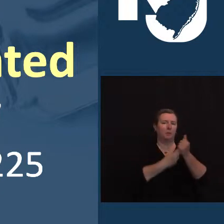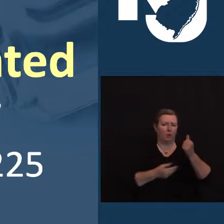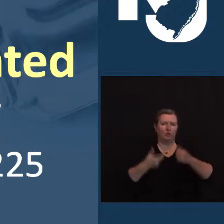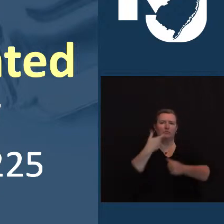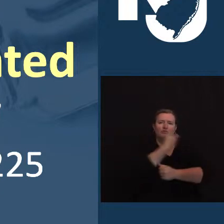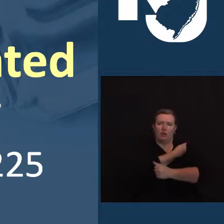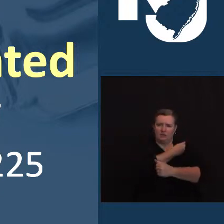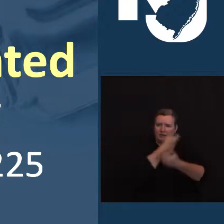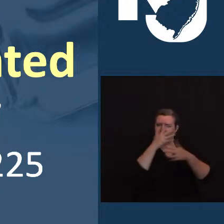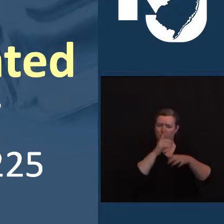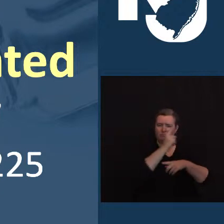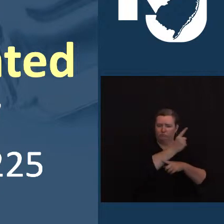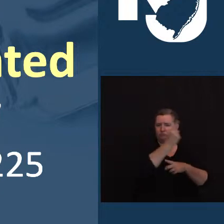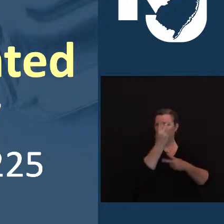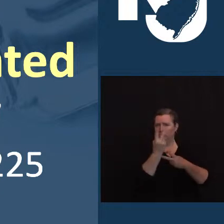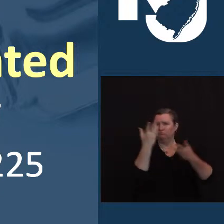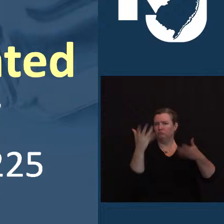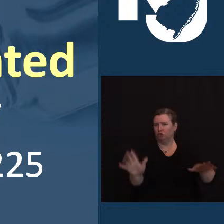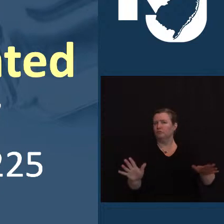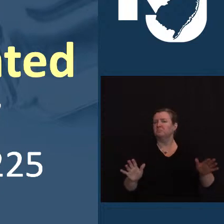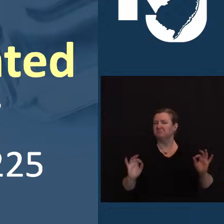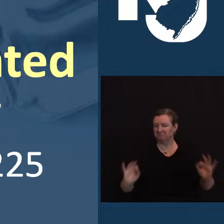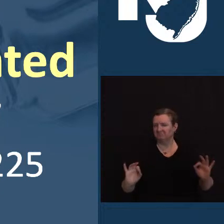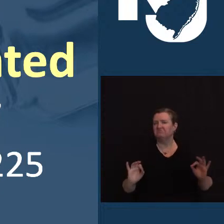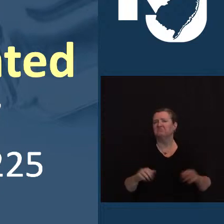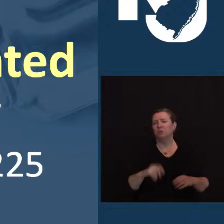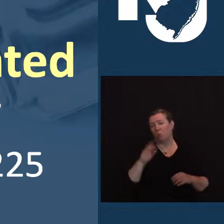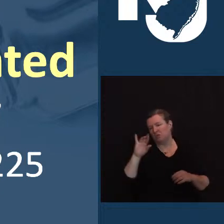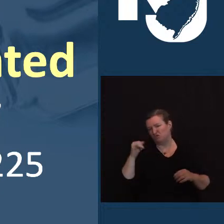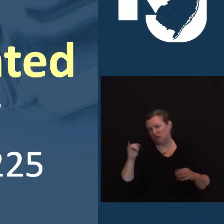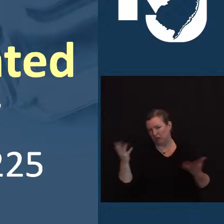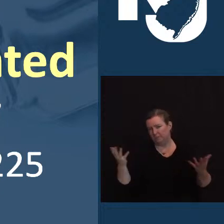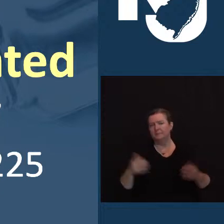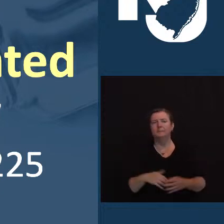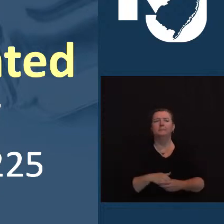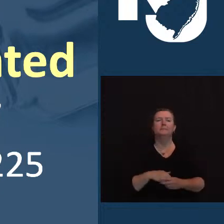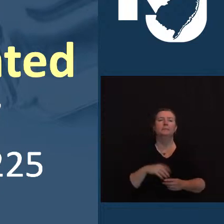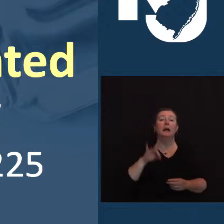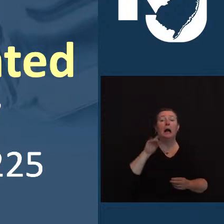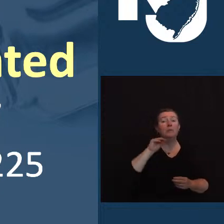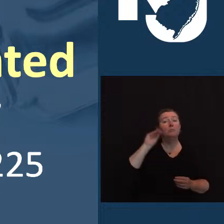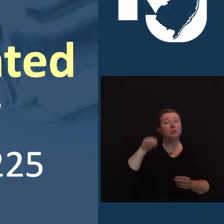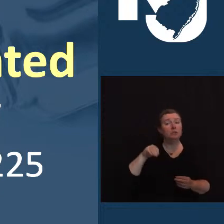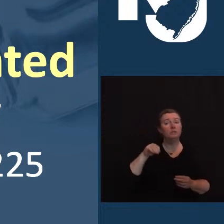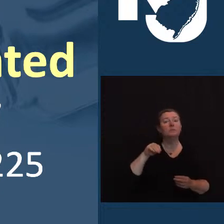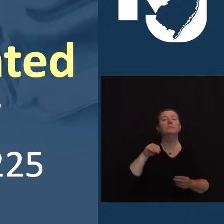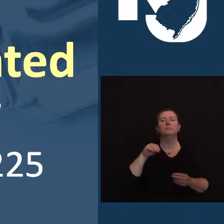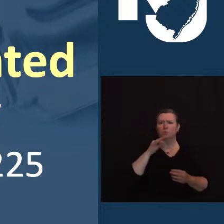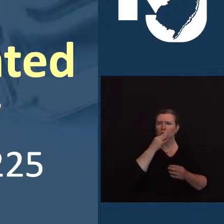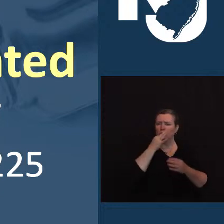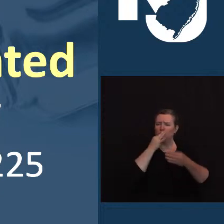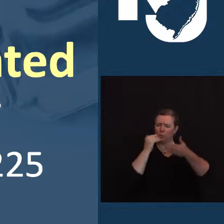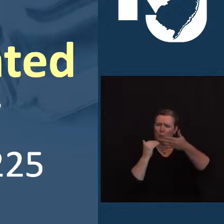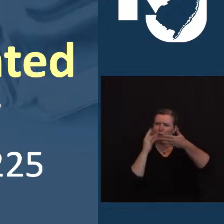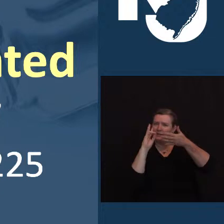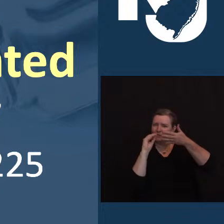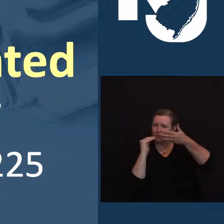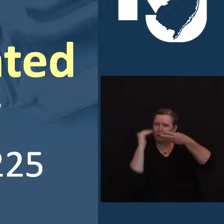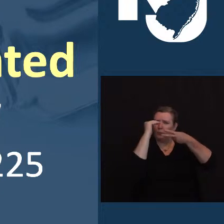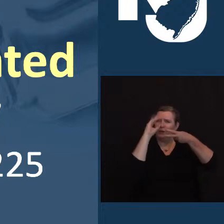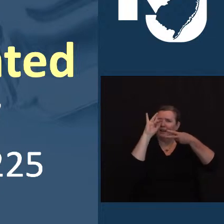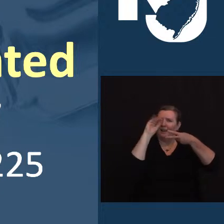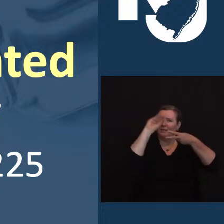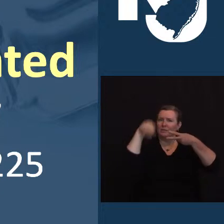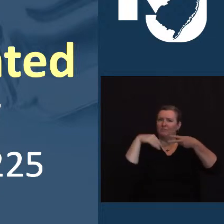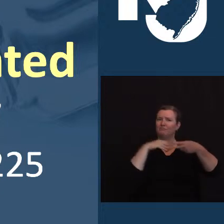crack 80% of all eligible individuals have gotten at least their first dose. If you are among the roughly